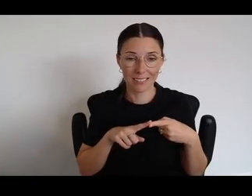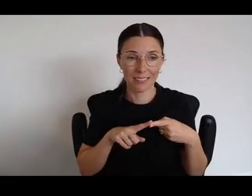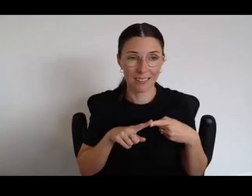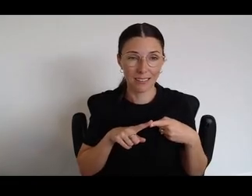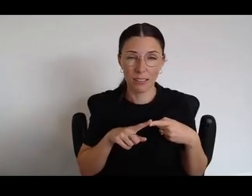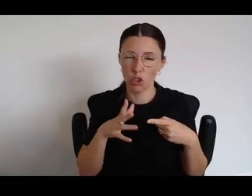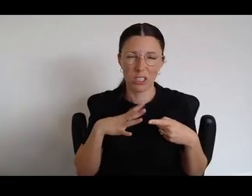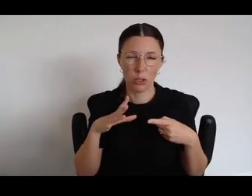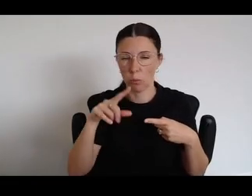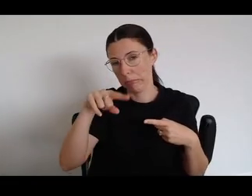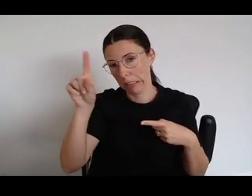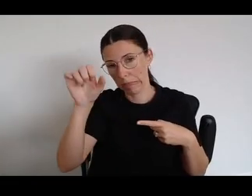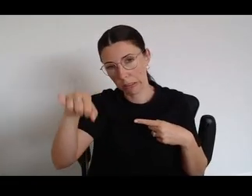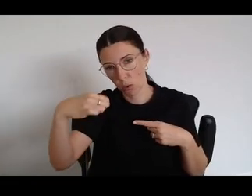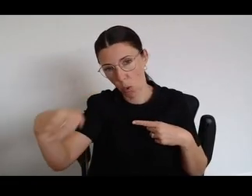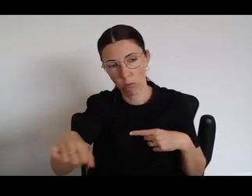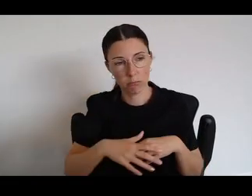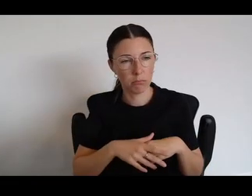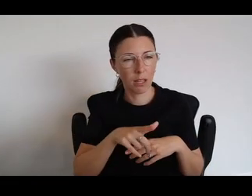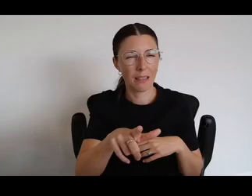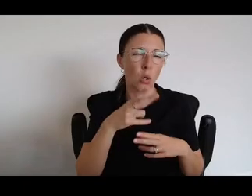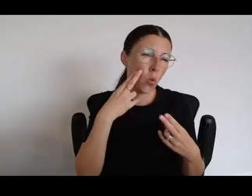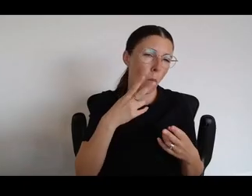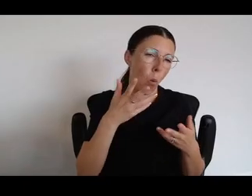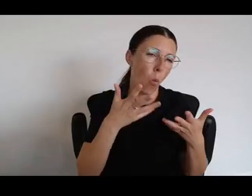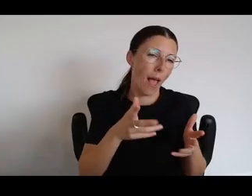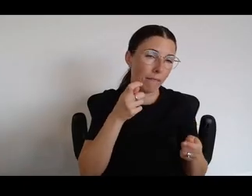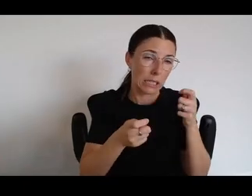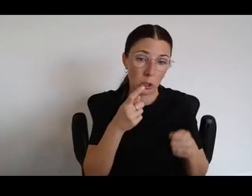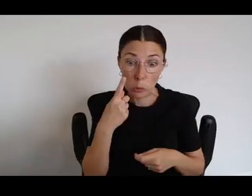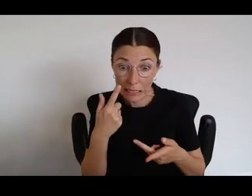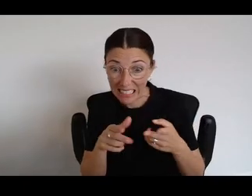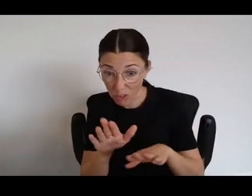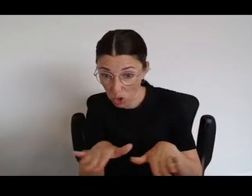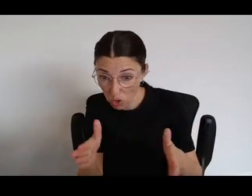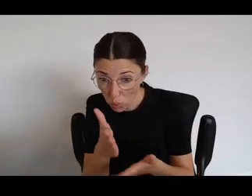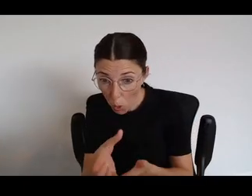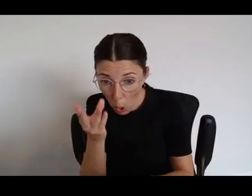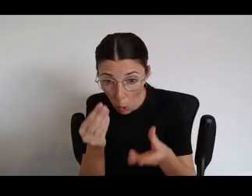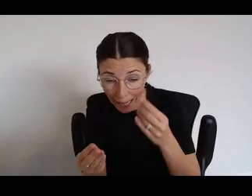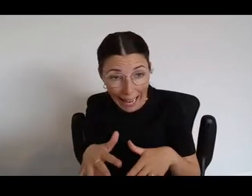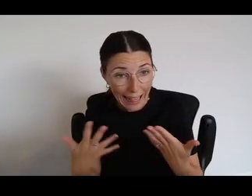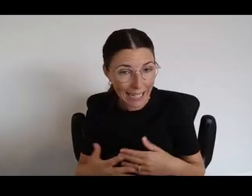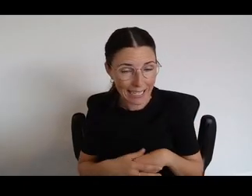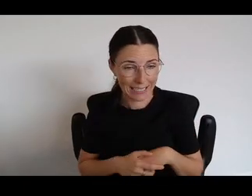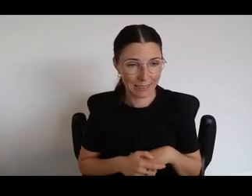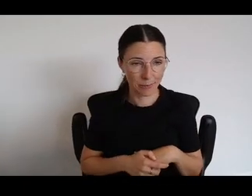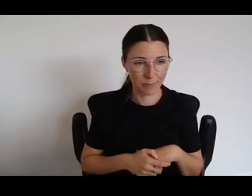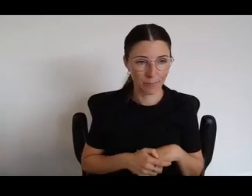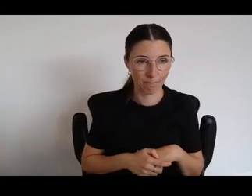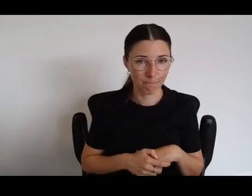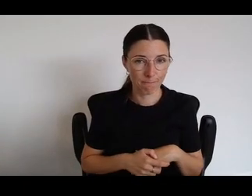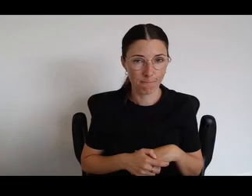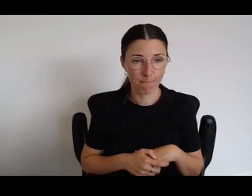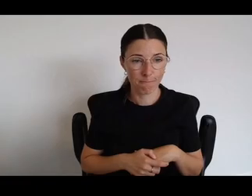box, like, this is a typical way of testing whether kids are learning anything in a school. It's just tick the box, and your options are very